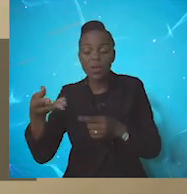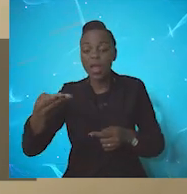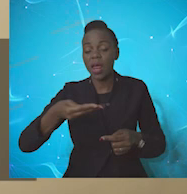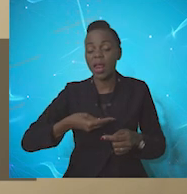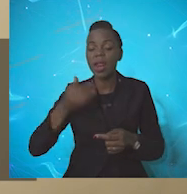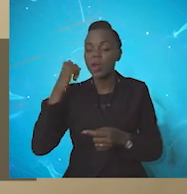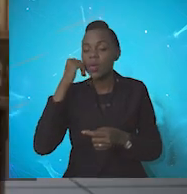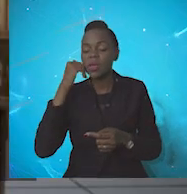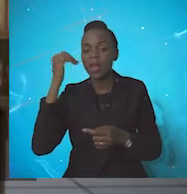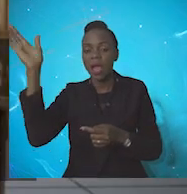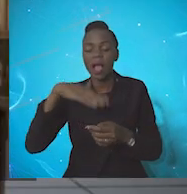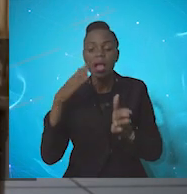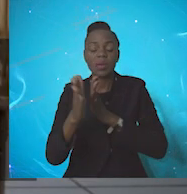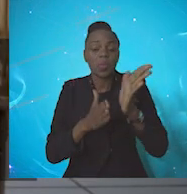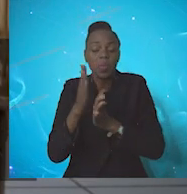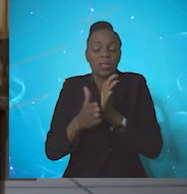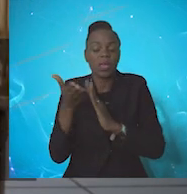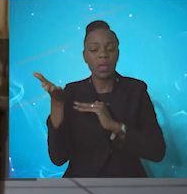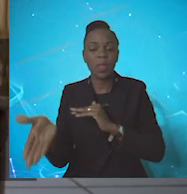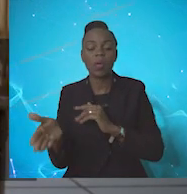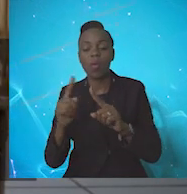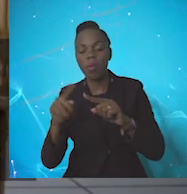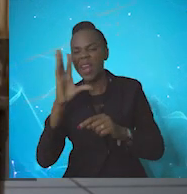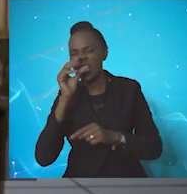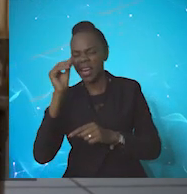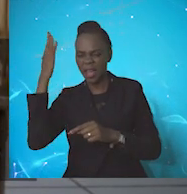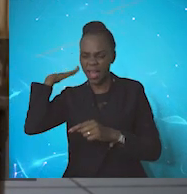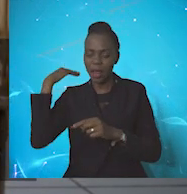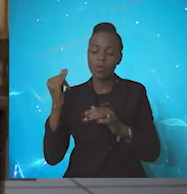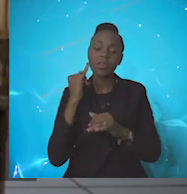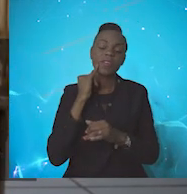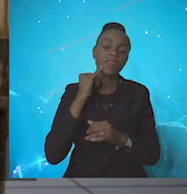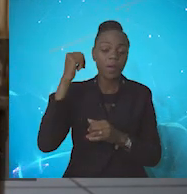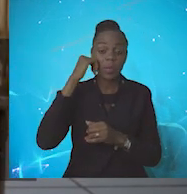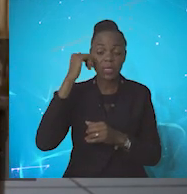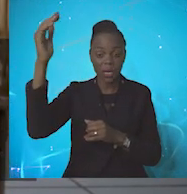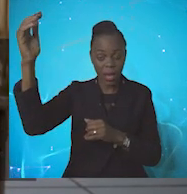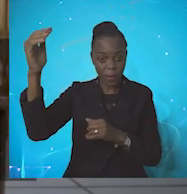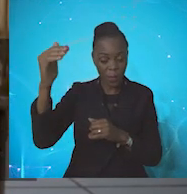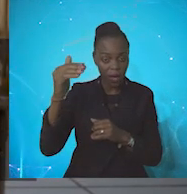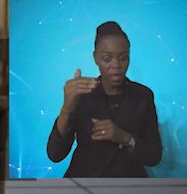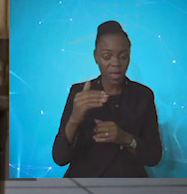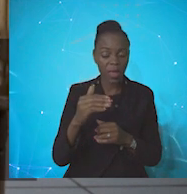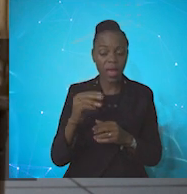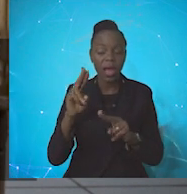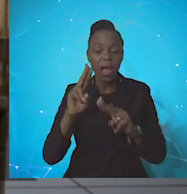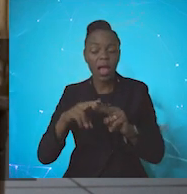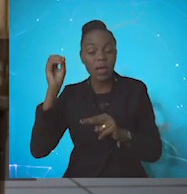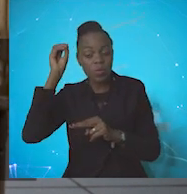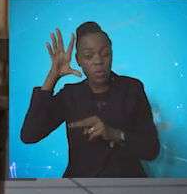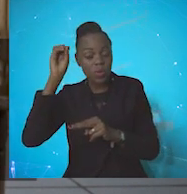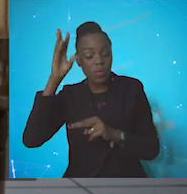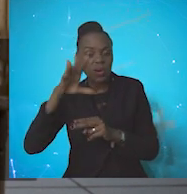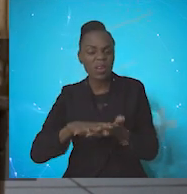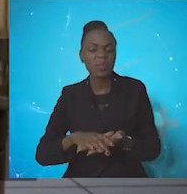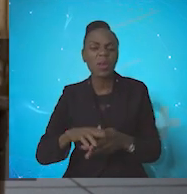come with these symptoms. As I've said, that if a patient comes to, if anyone has a headache that is not